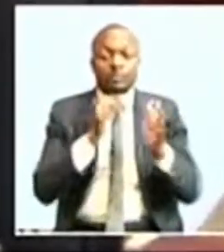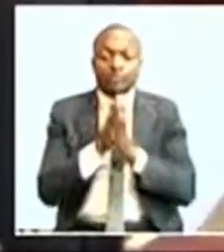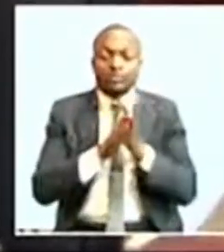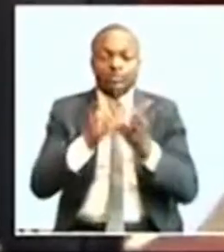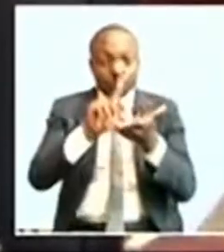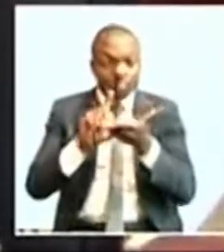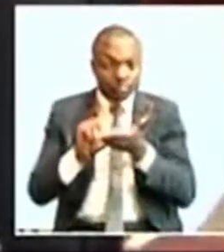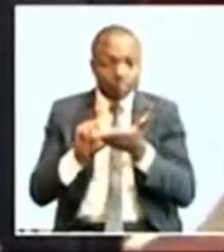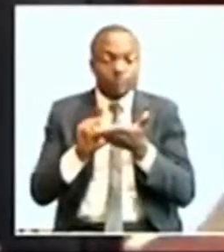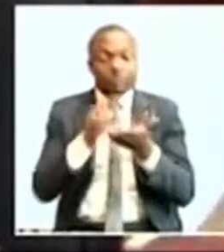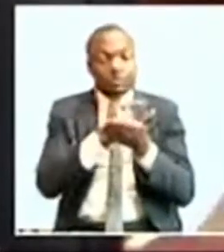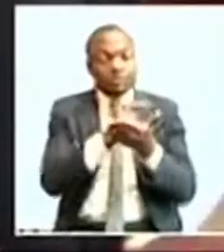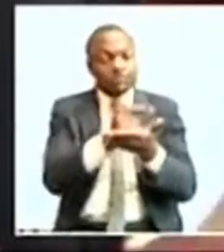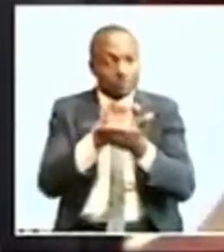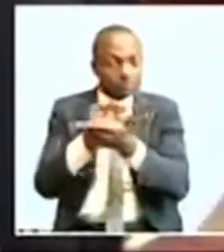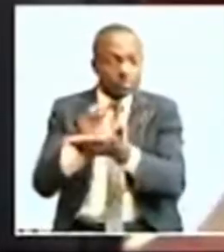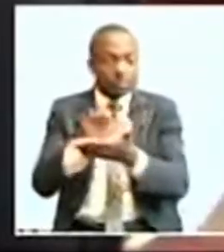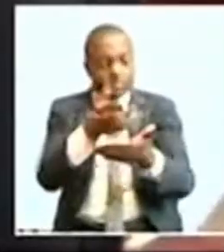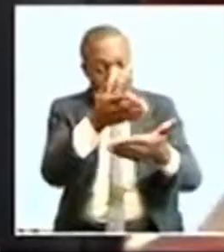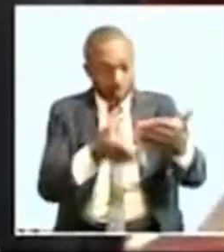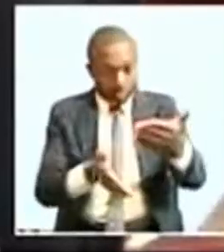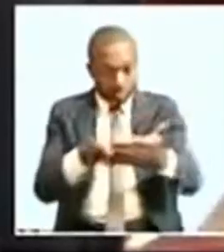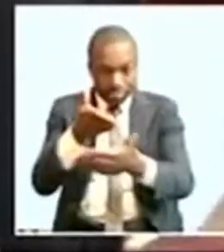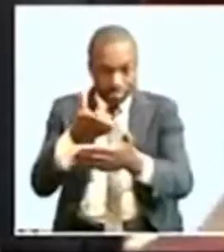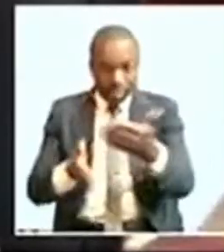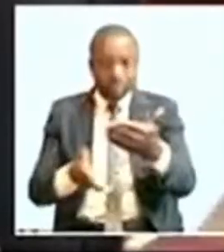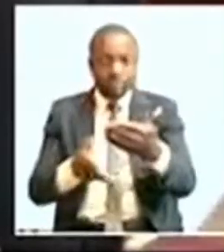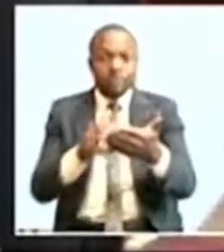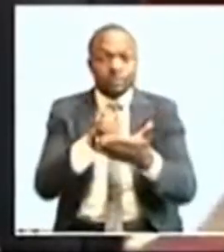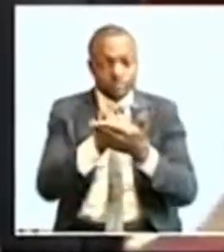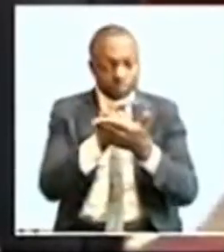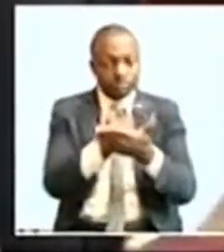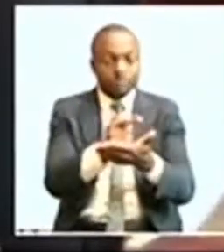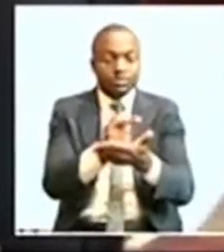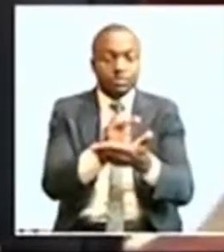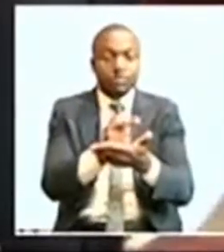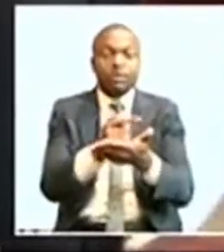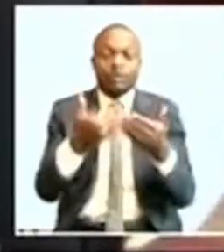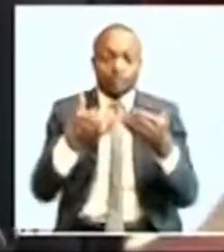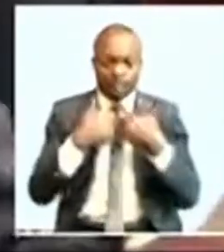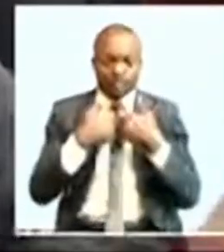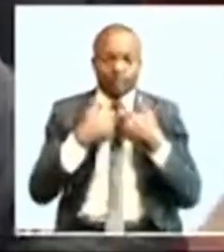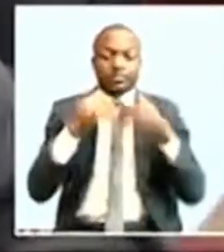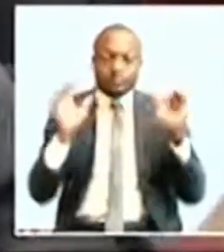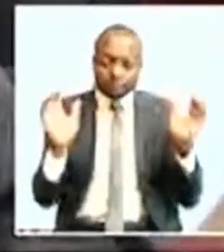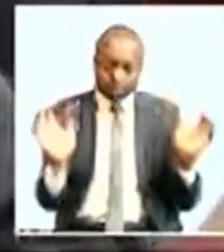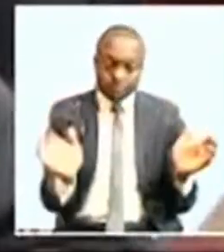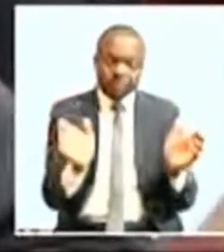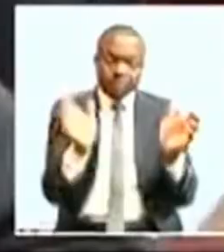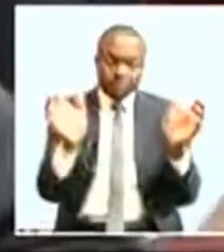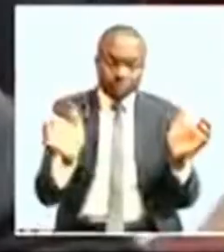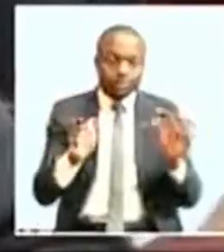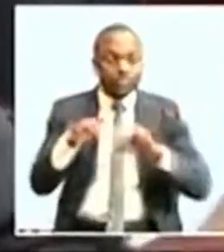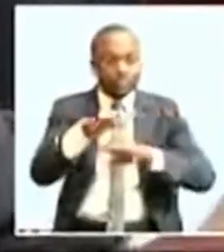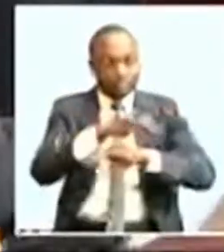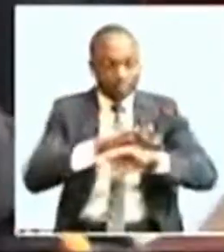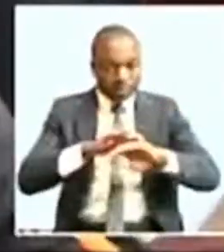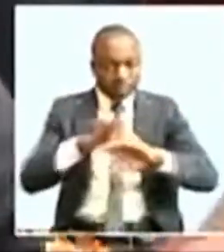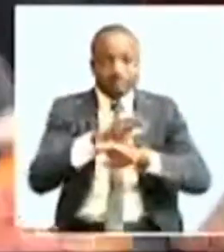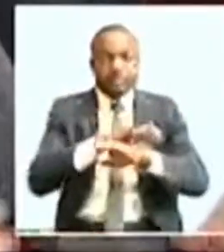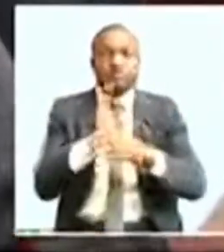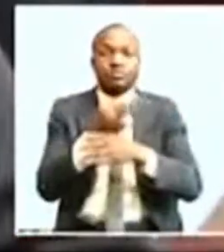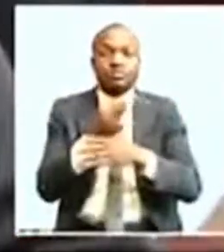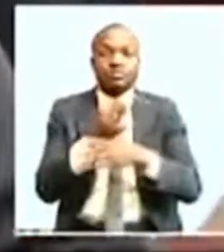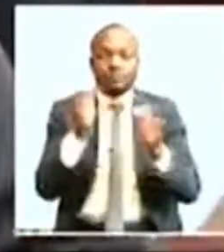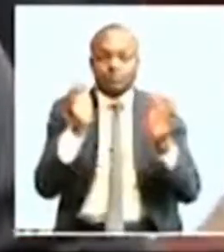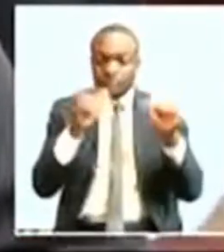and acquisition grants, and basically these grants that have potential to encourage overfishing and degradation. So